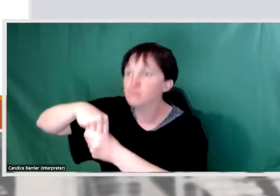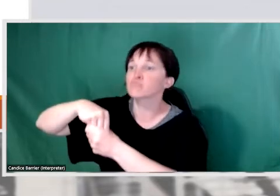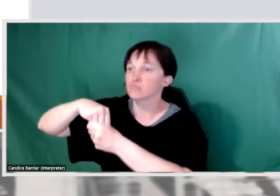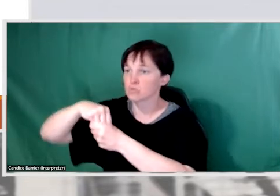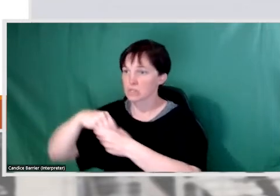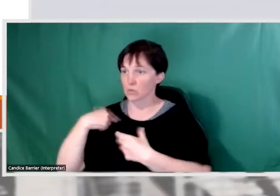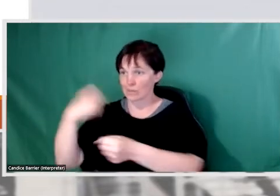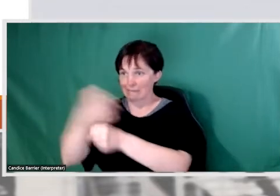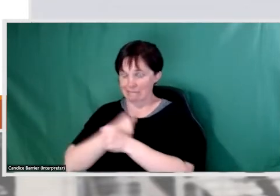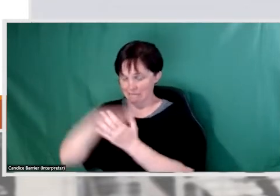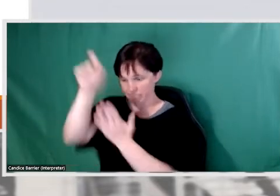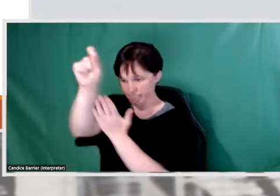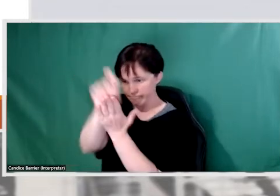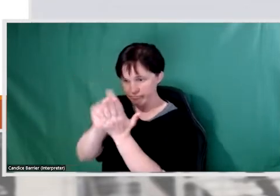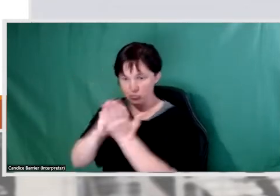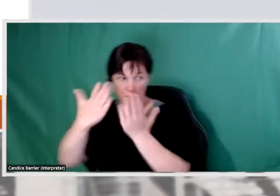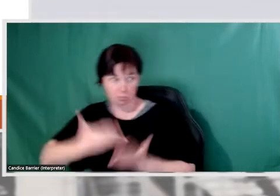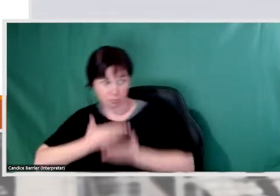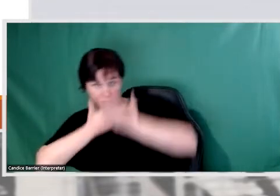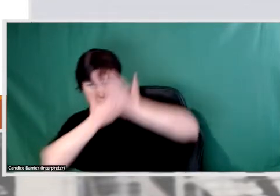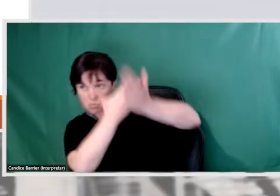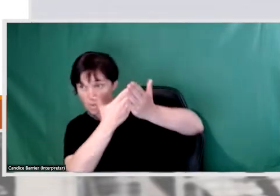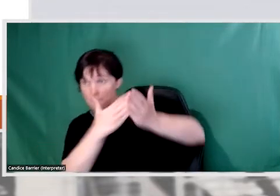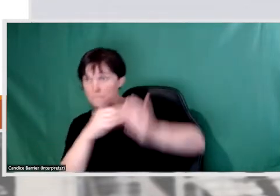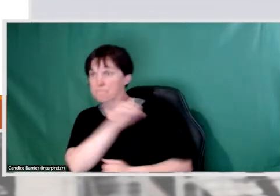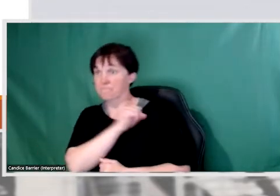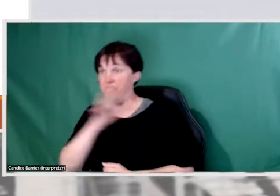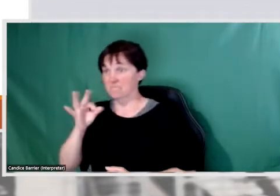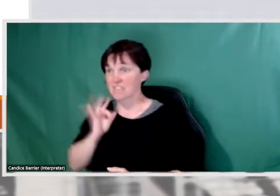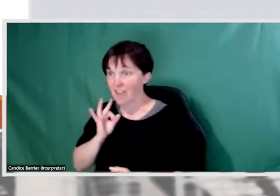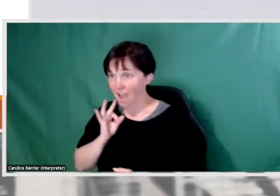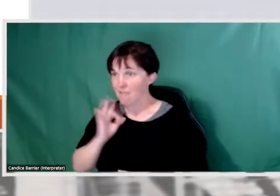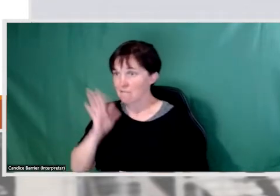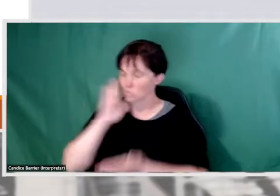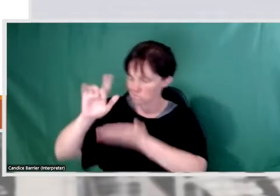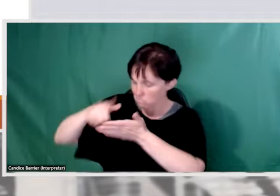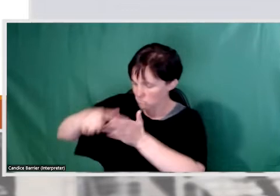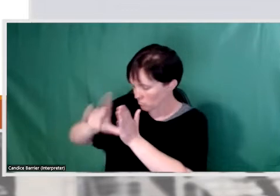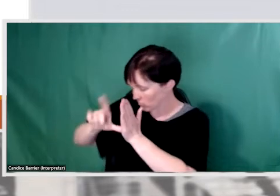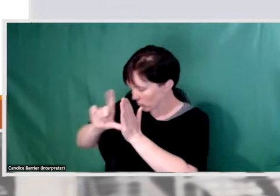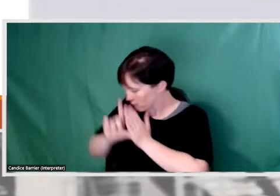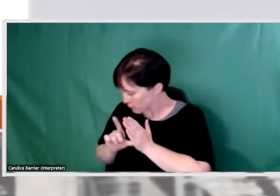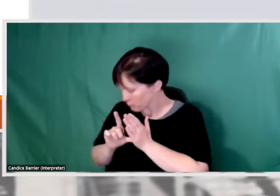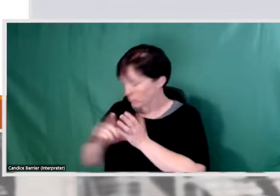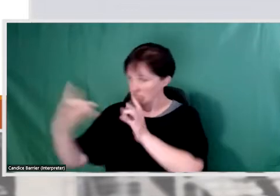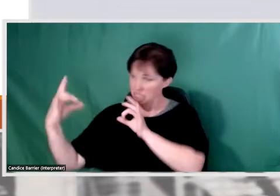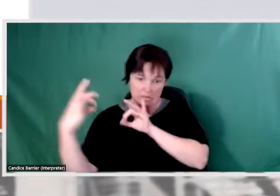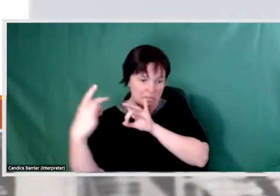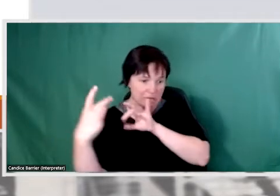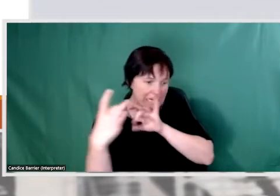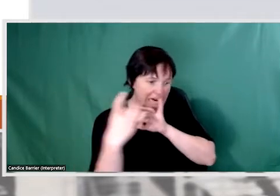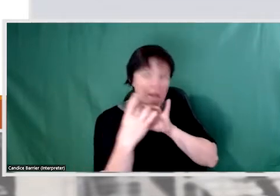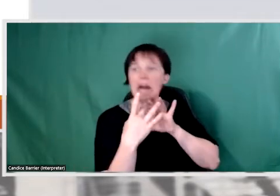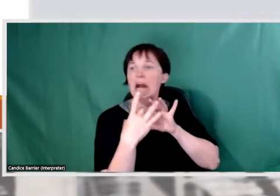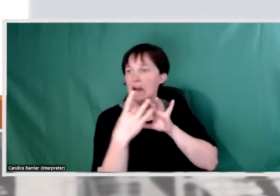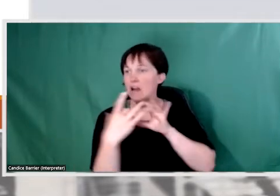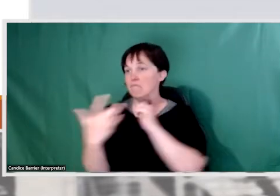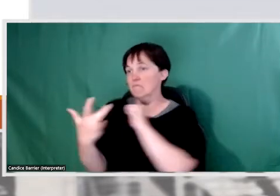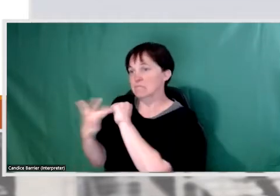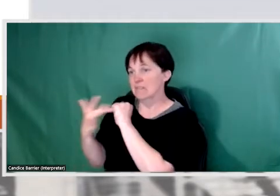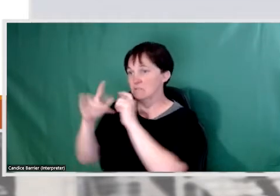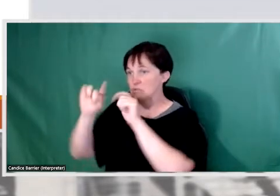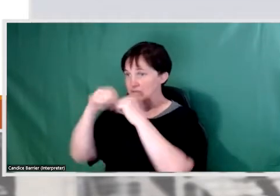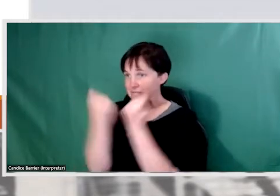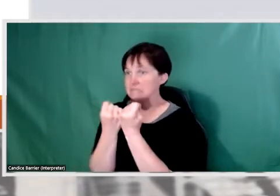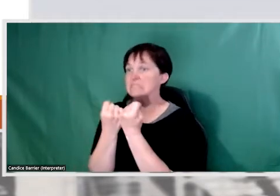proposal. Staff will internally review and get feedback from our technical team, and then we'll